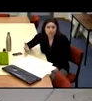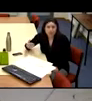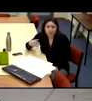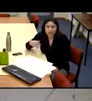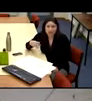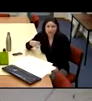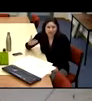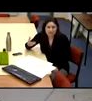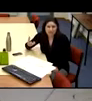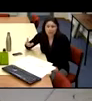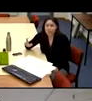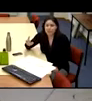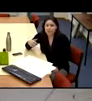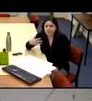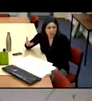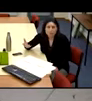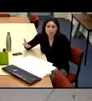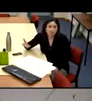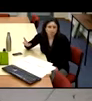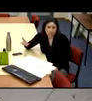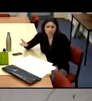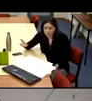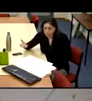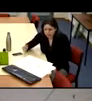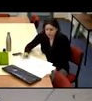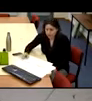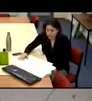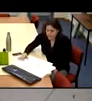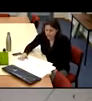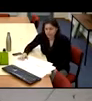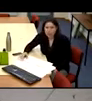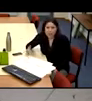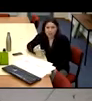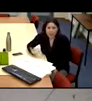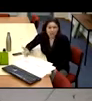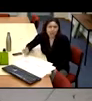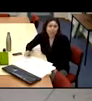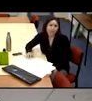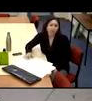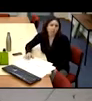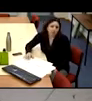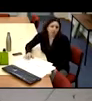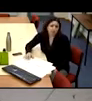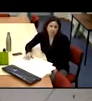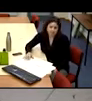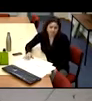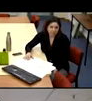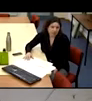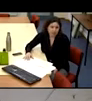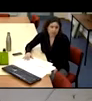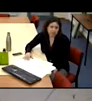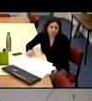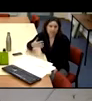that. I'm here in New Zealand because I was a refugee, but actually, you know, I've moved on, I've done other